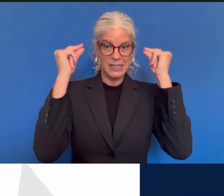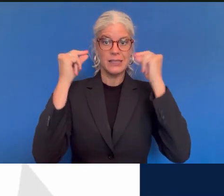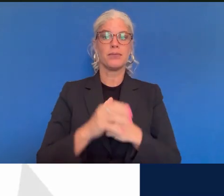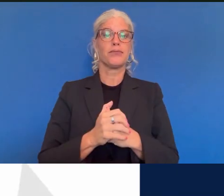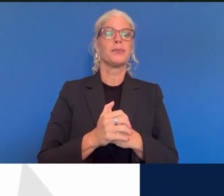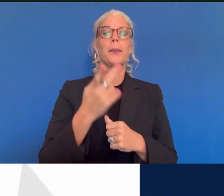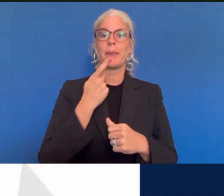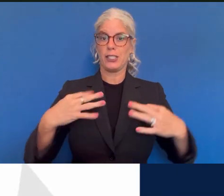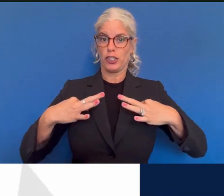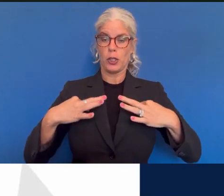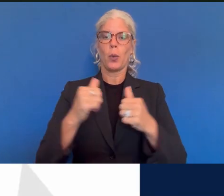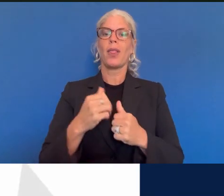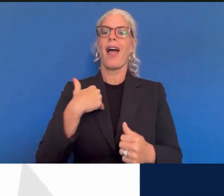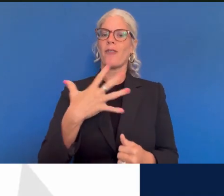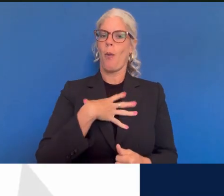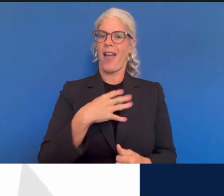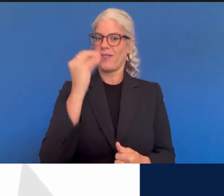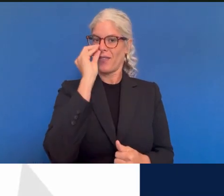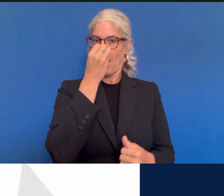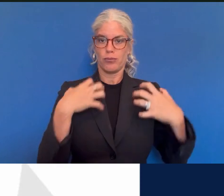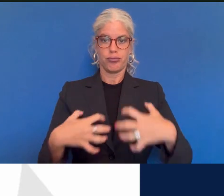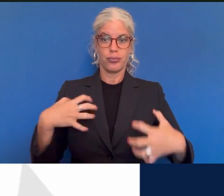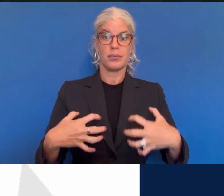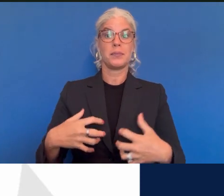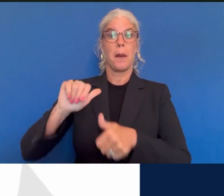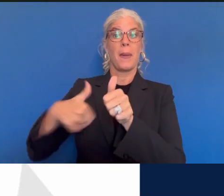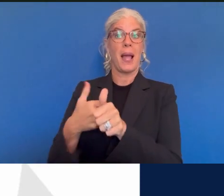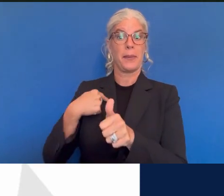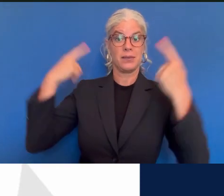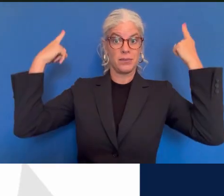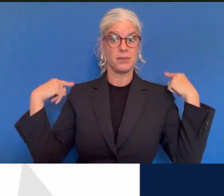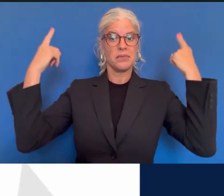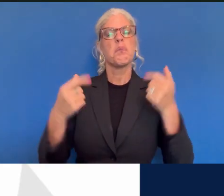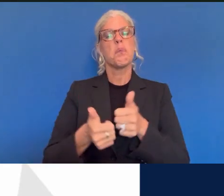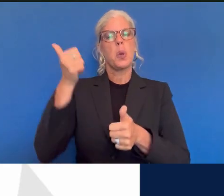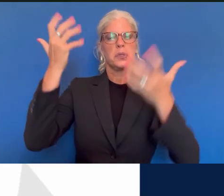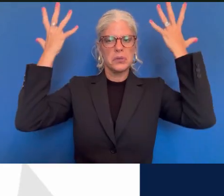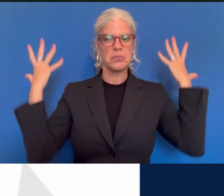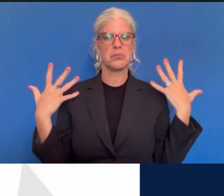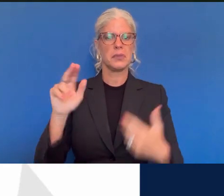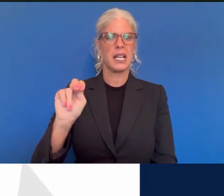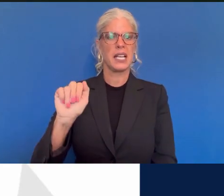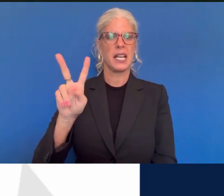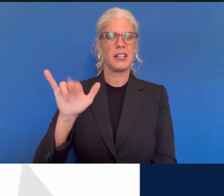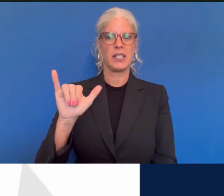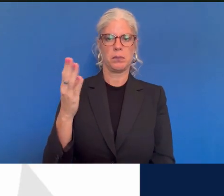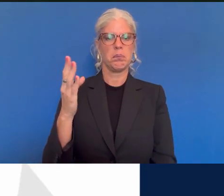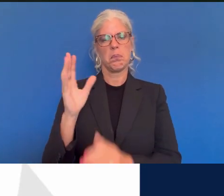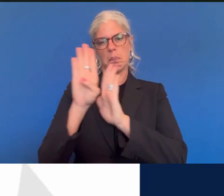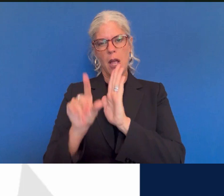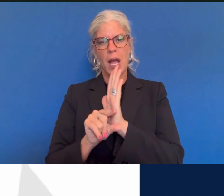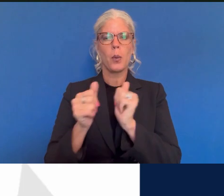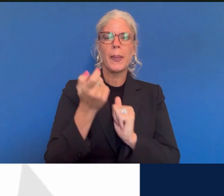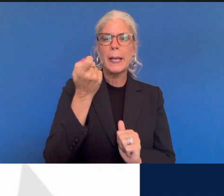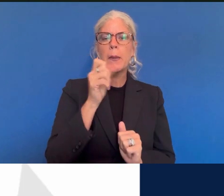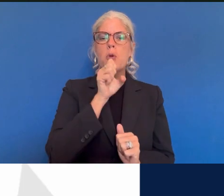of orange, yellow, and red in it. Before we begin, I'd like to cover just a few housekeeping items. We